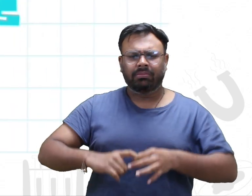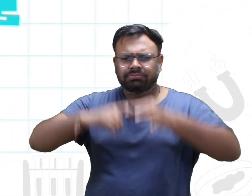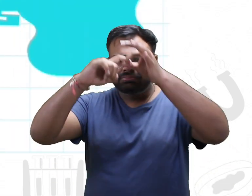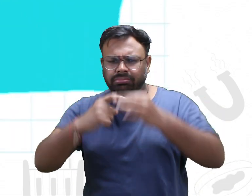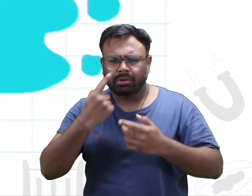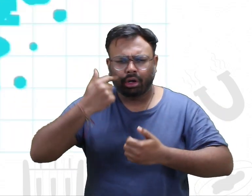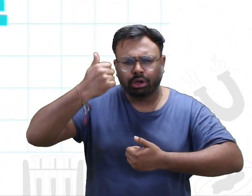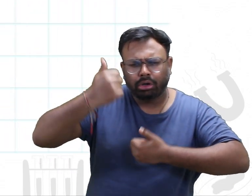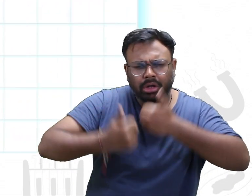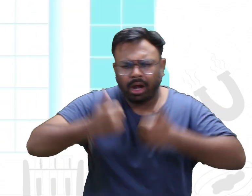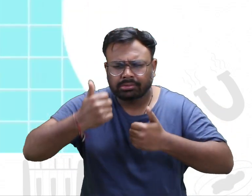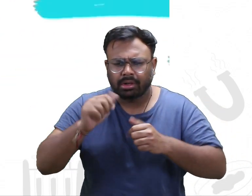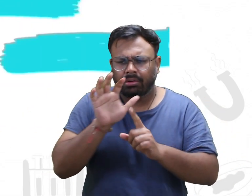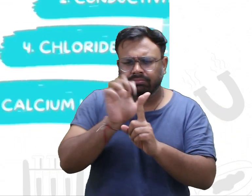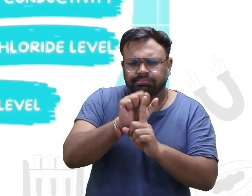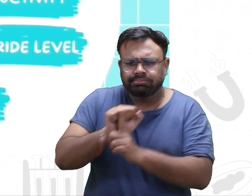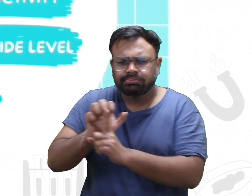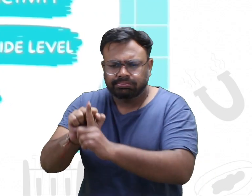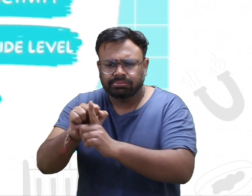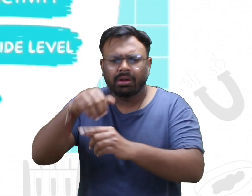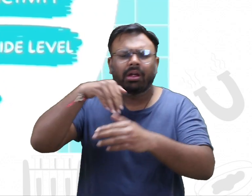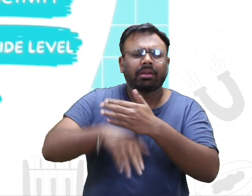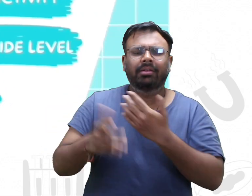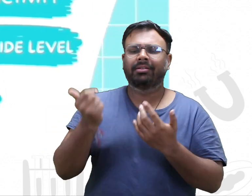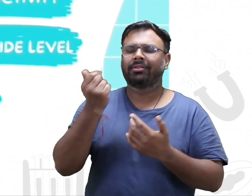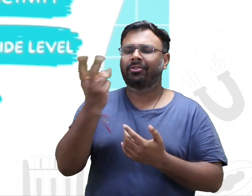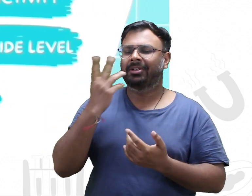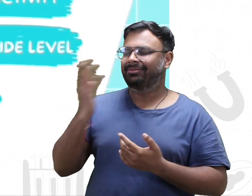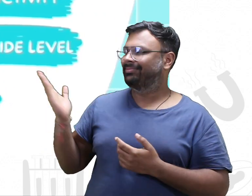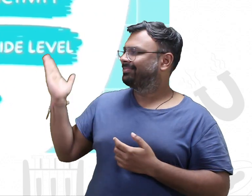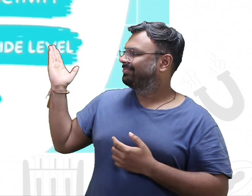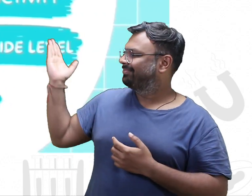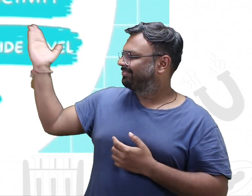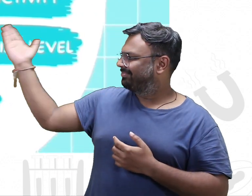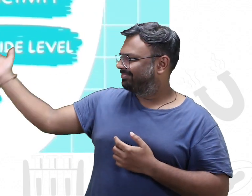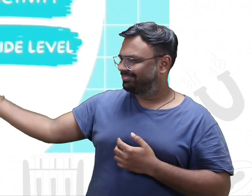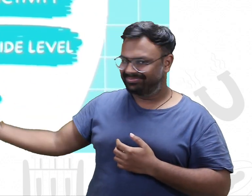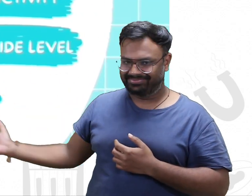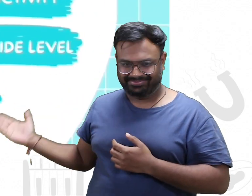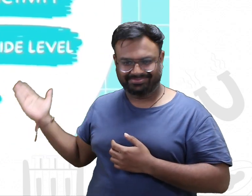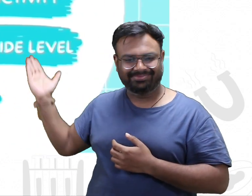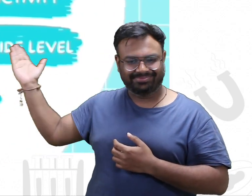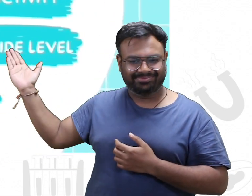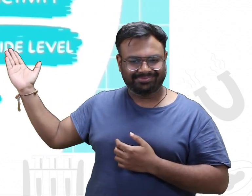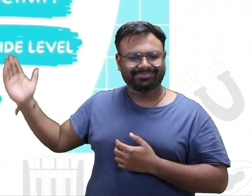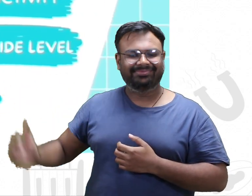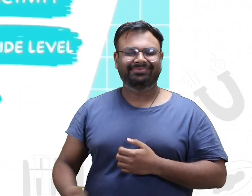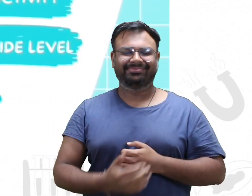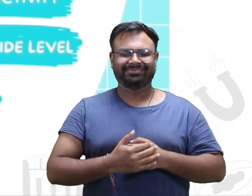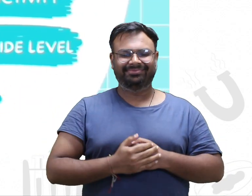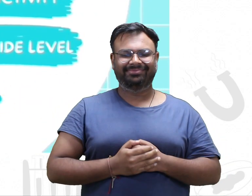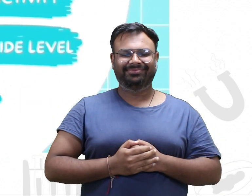under quality testing. Water quality can be assessed through several factors including pH, conductivity, total dissolved